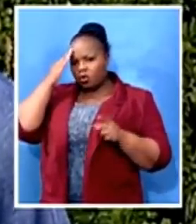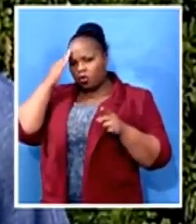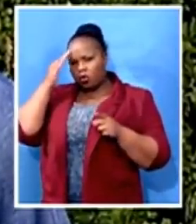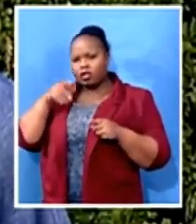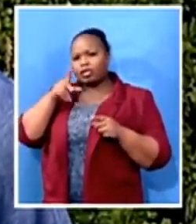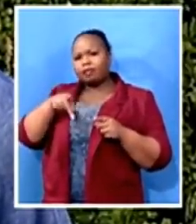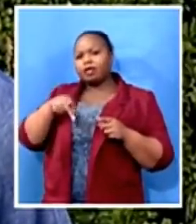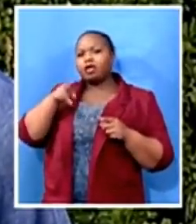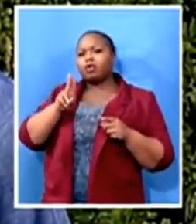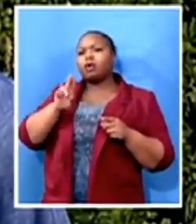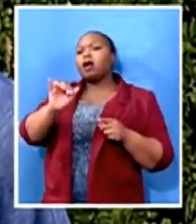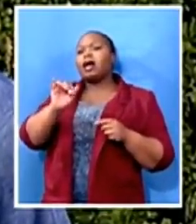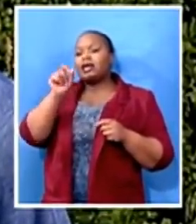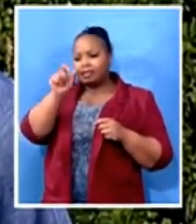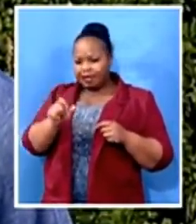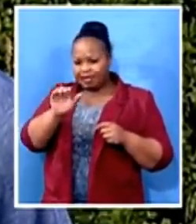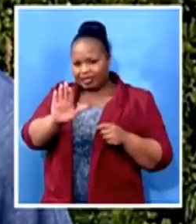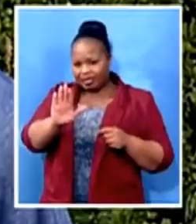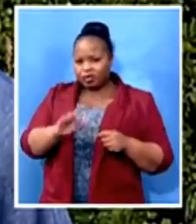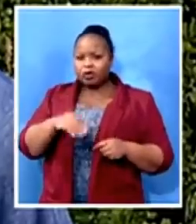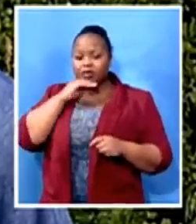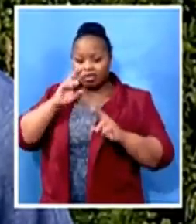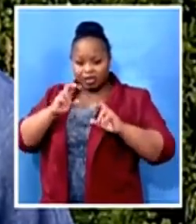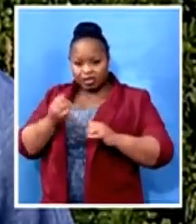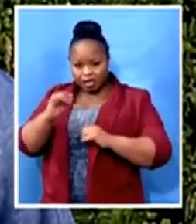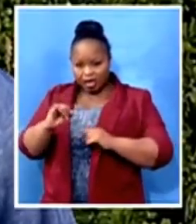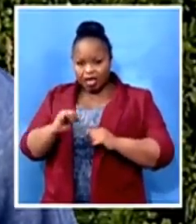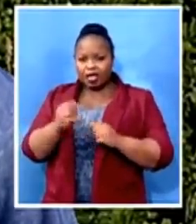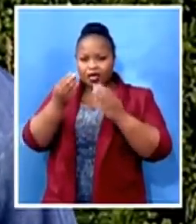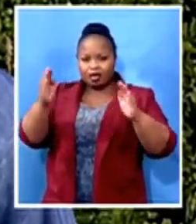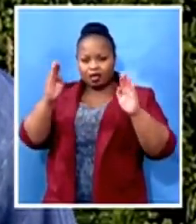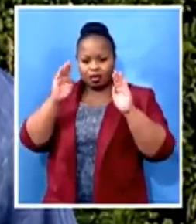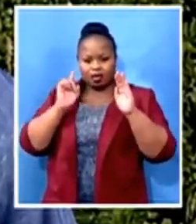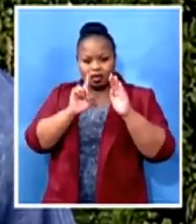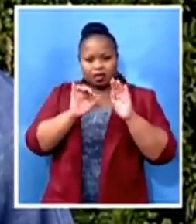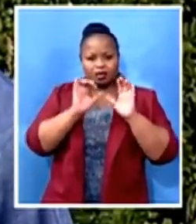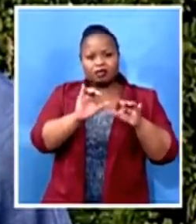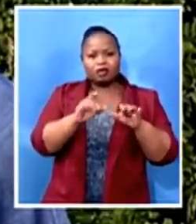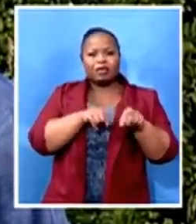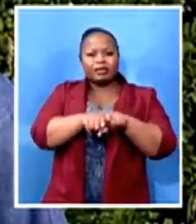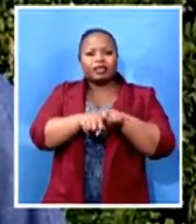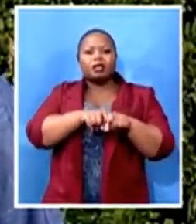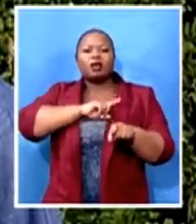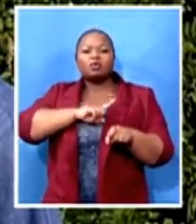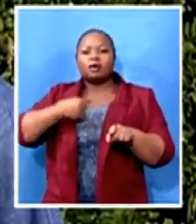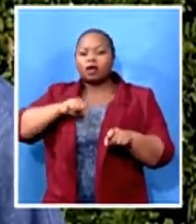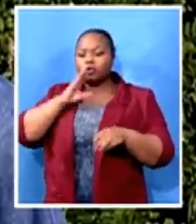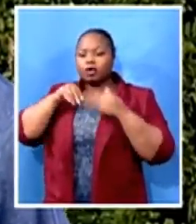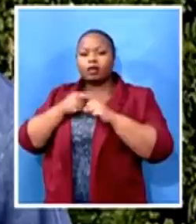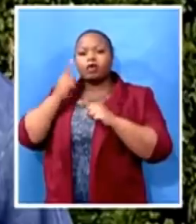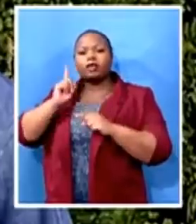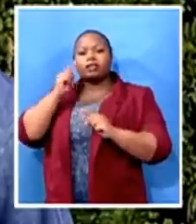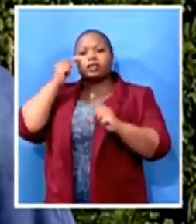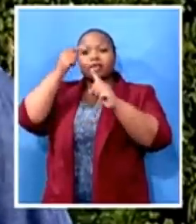automatically quarantined. They are tested, and that's why we talk about targeted testing. We're looking at that kind of situation. That's why we must